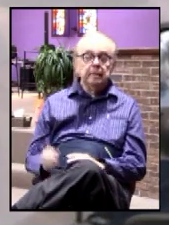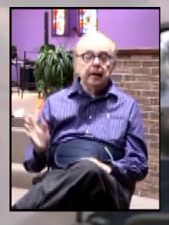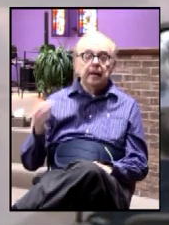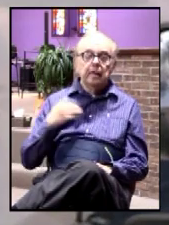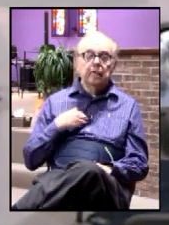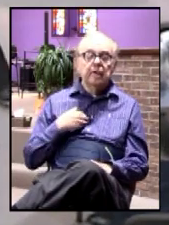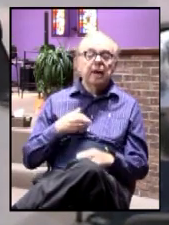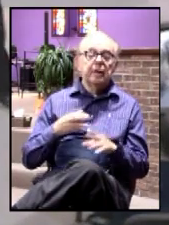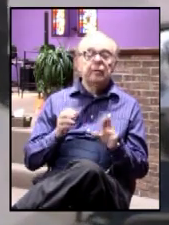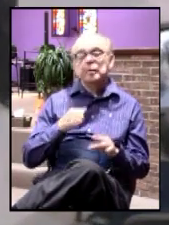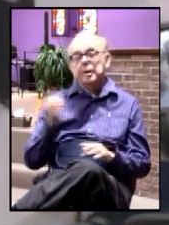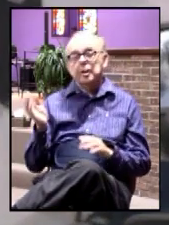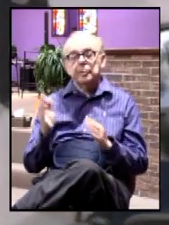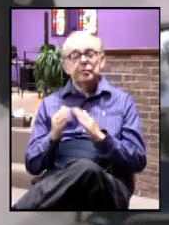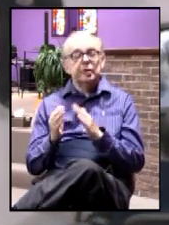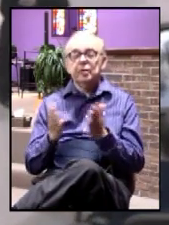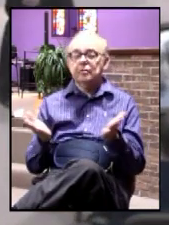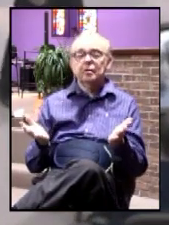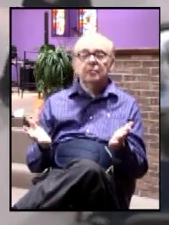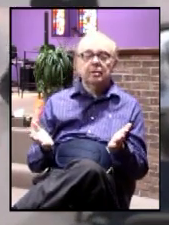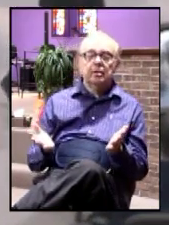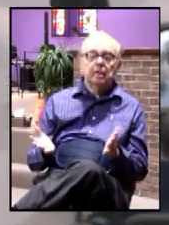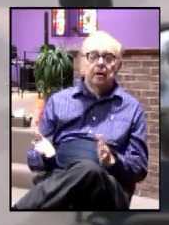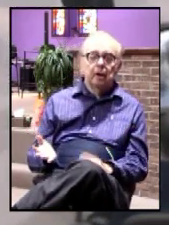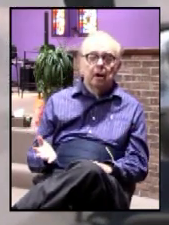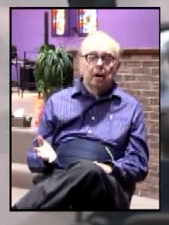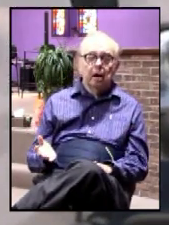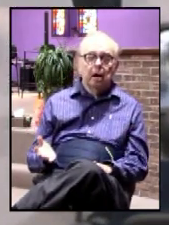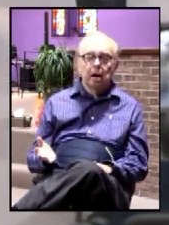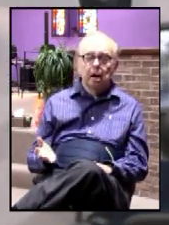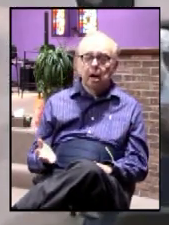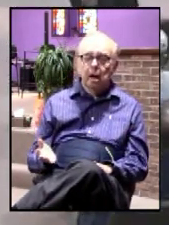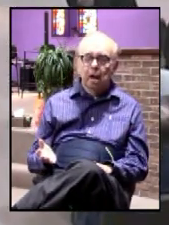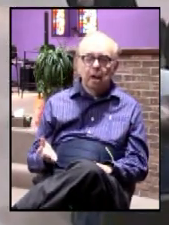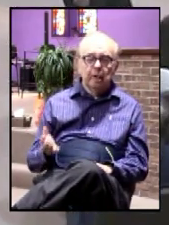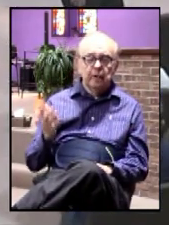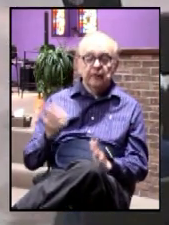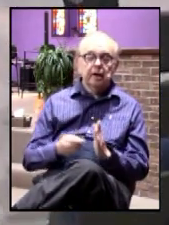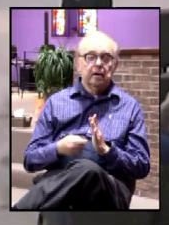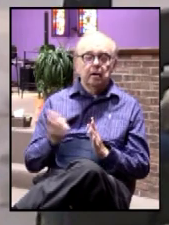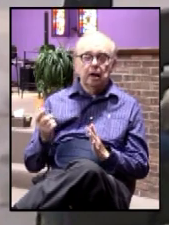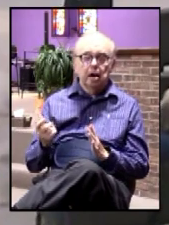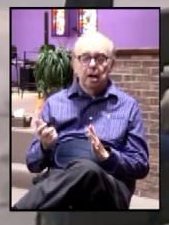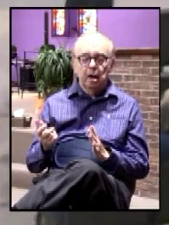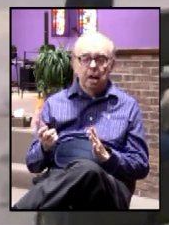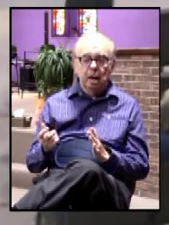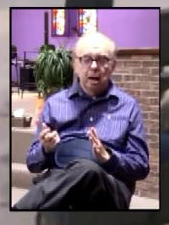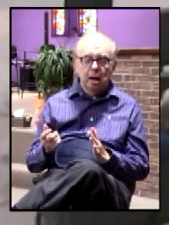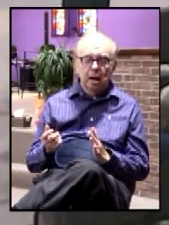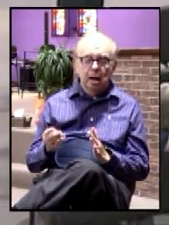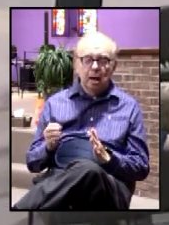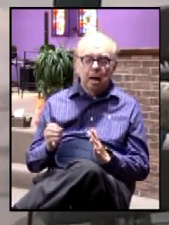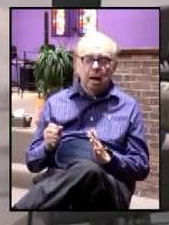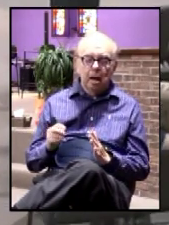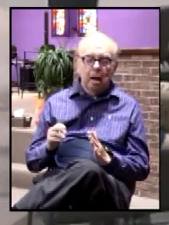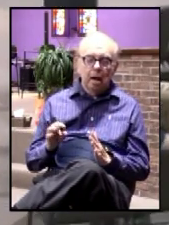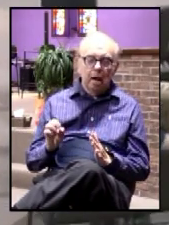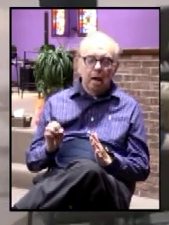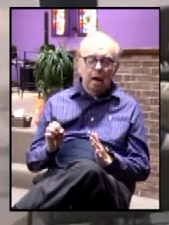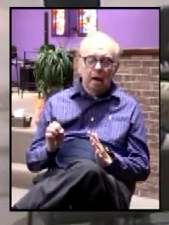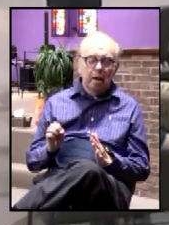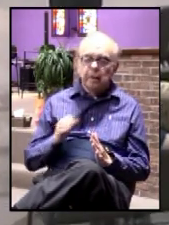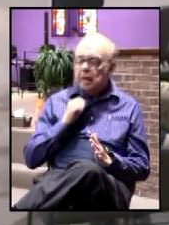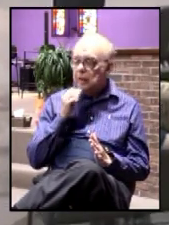They don't have any room where they're at. And if I can get rid of them, like for instance in Monroe, they don't